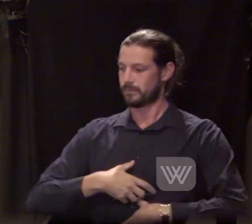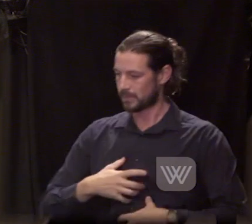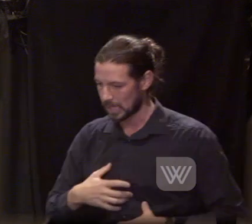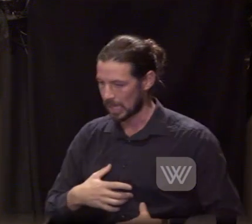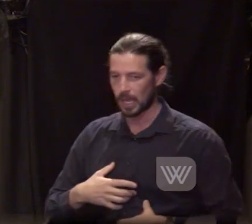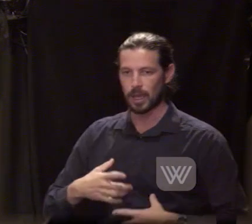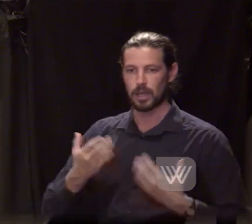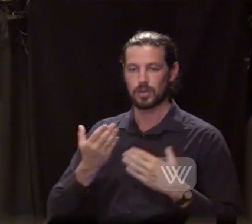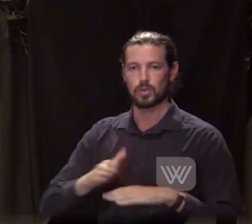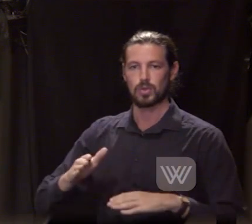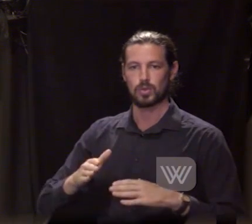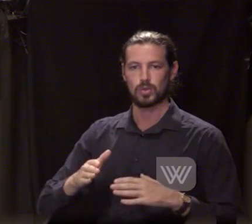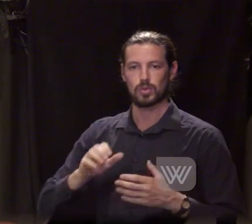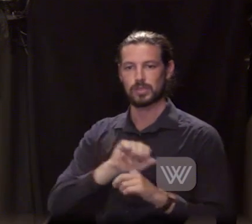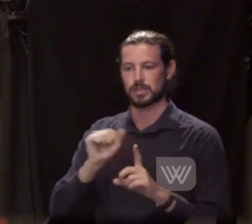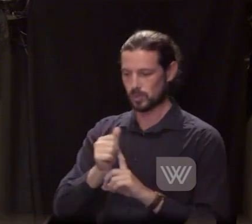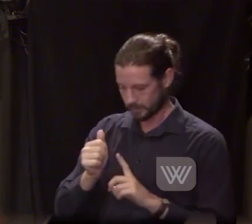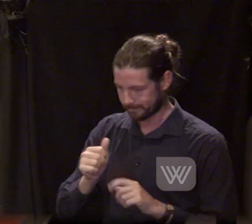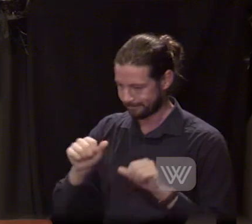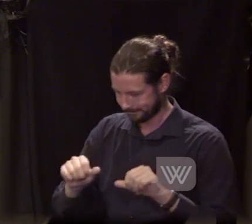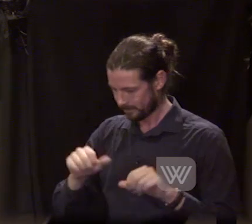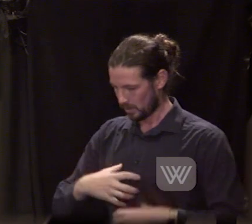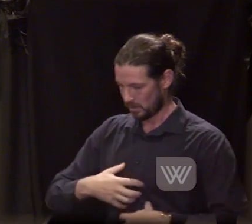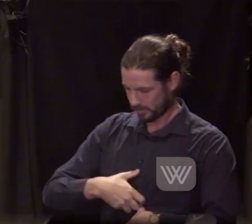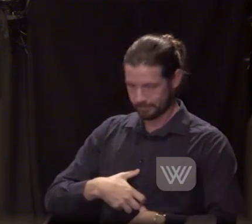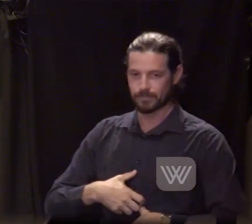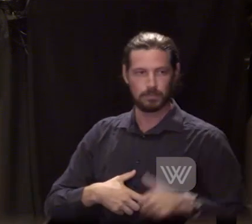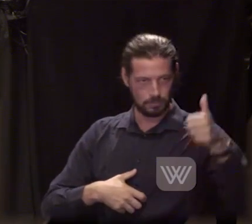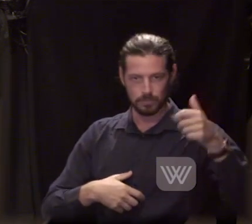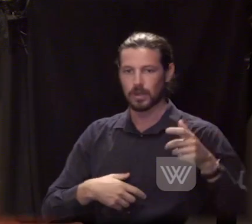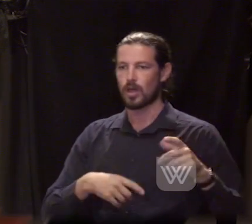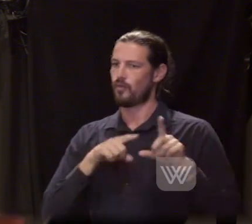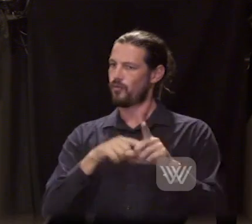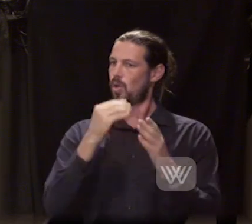into a situation and follow a schedule and do what you're told, but